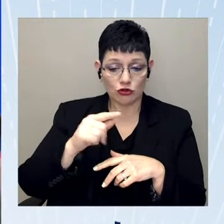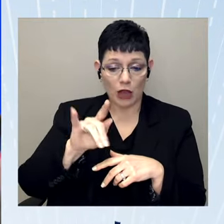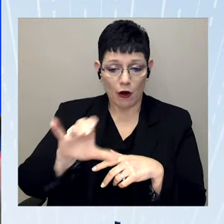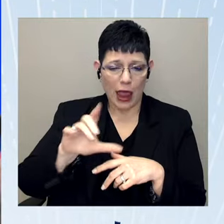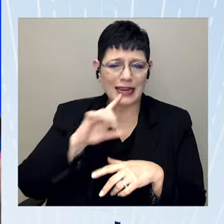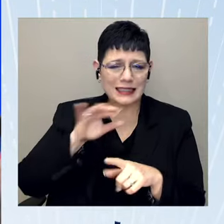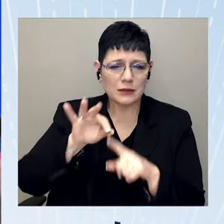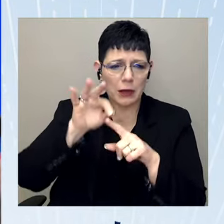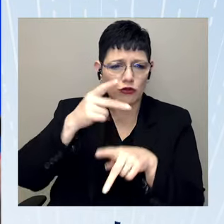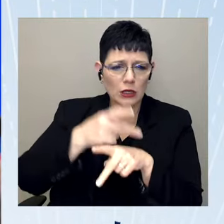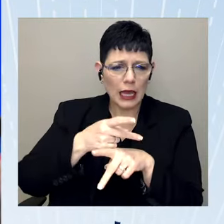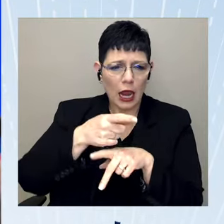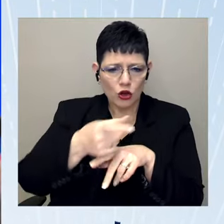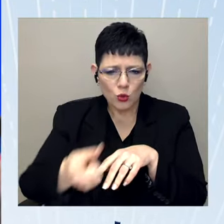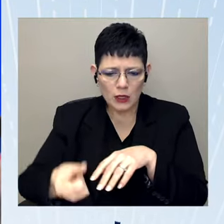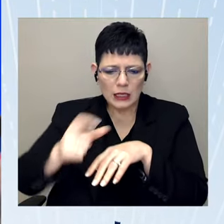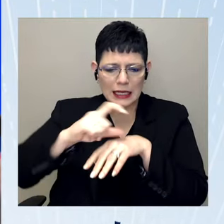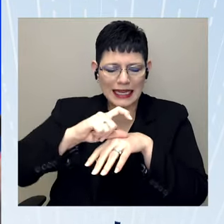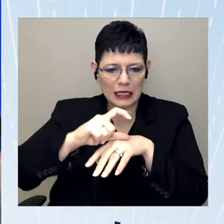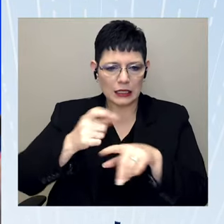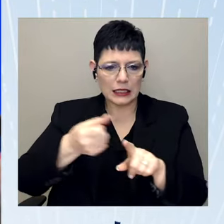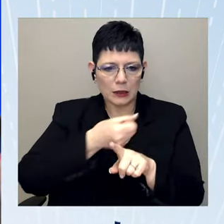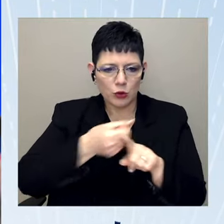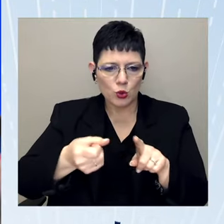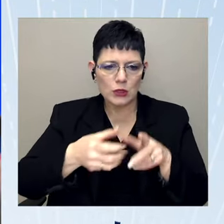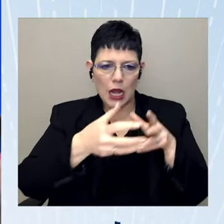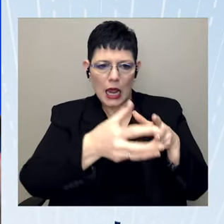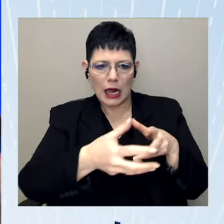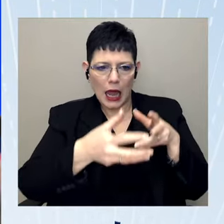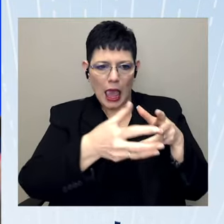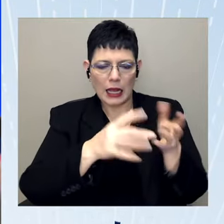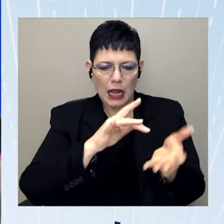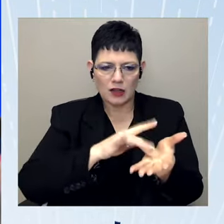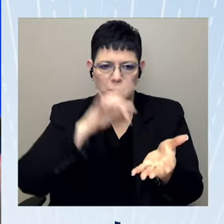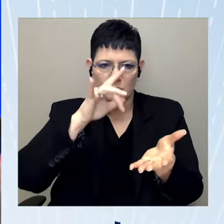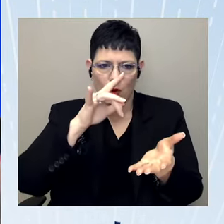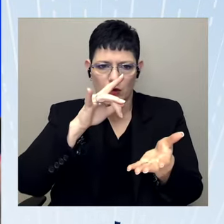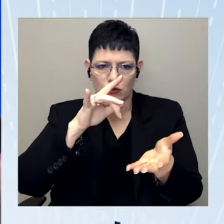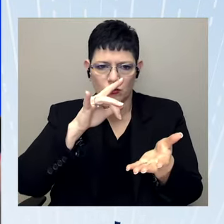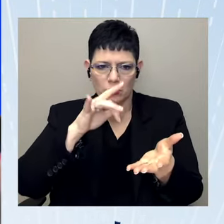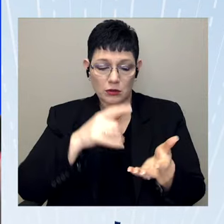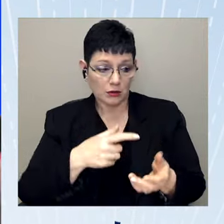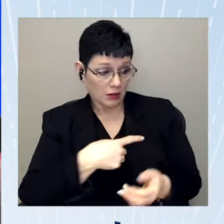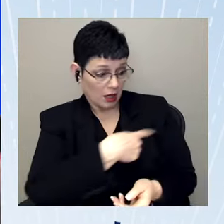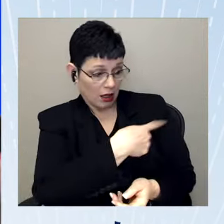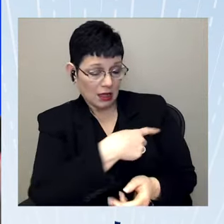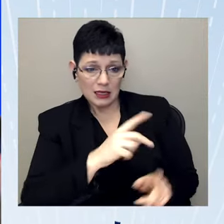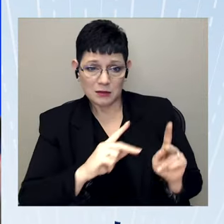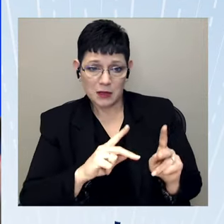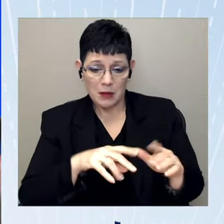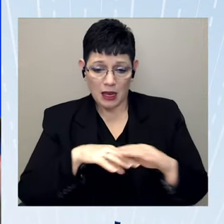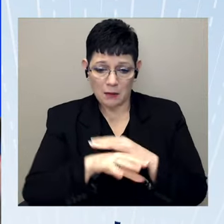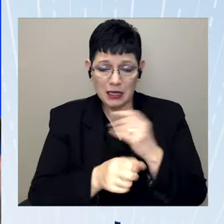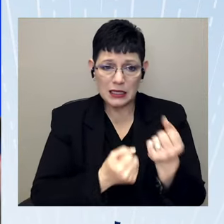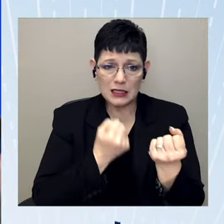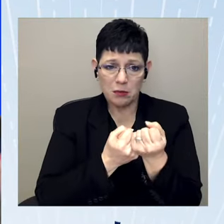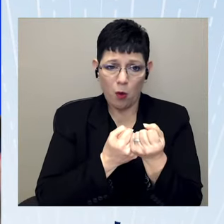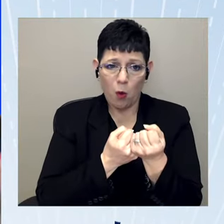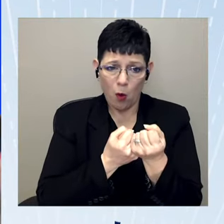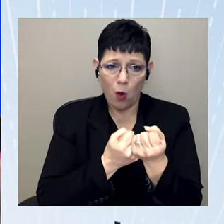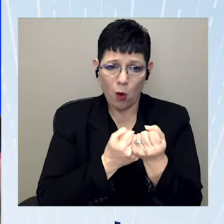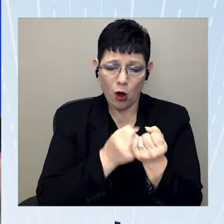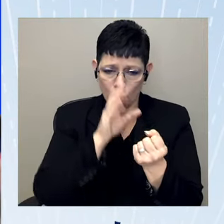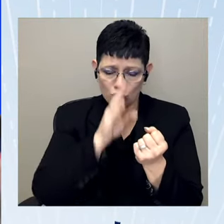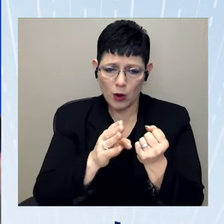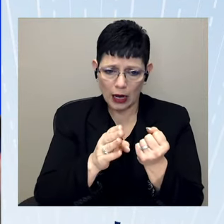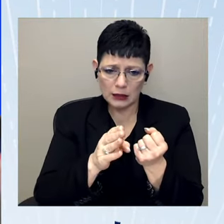increase the rate of abuse, neglect, and exploitation. And then that's when these folks come in to help support those direct support caregivers.